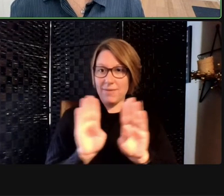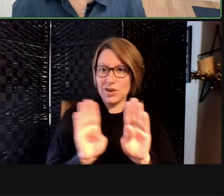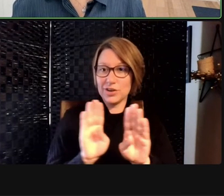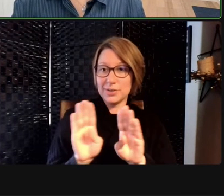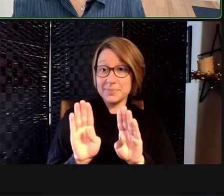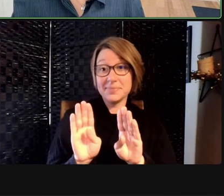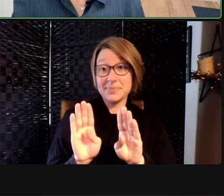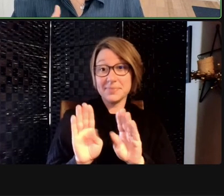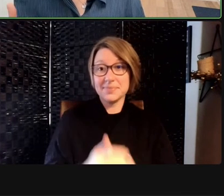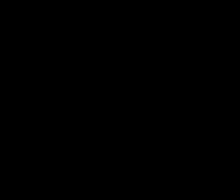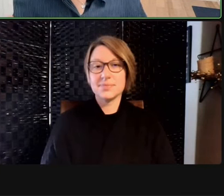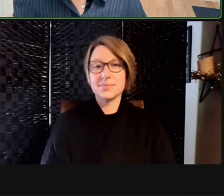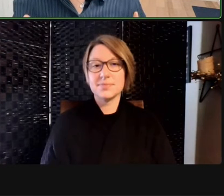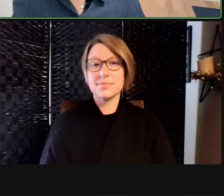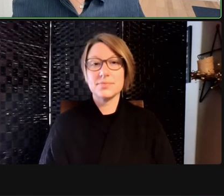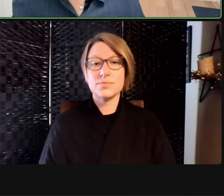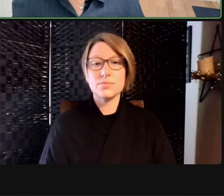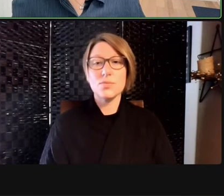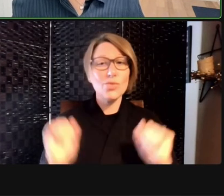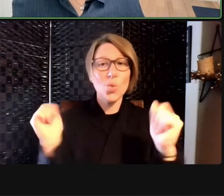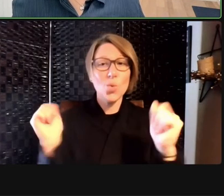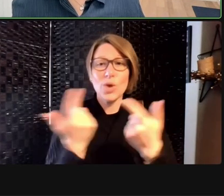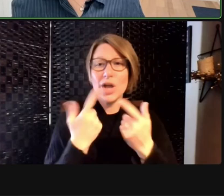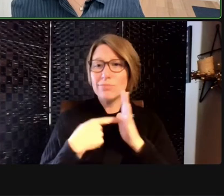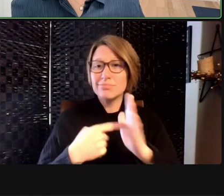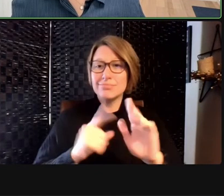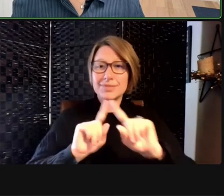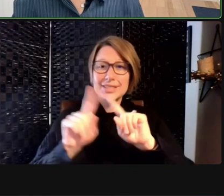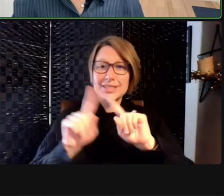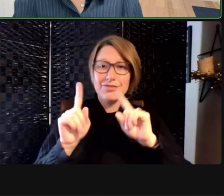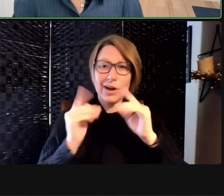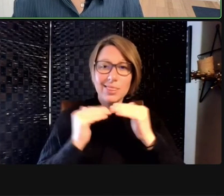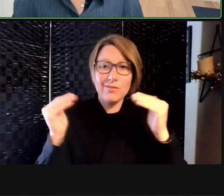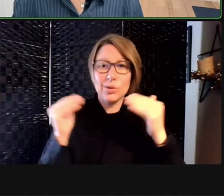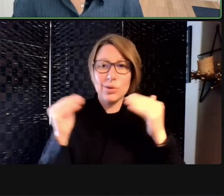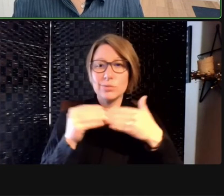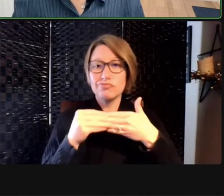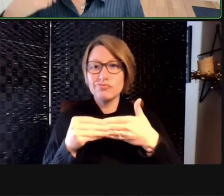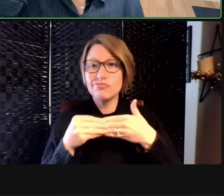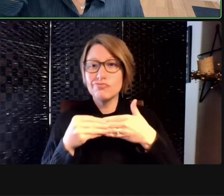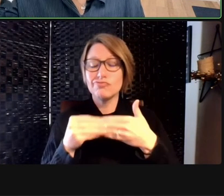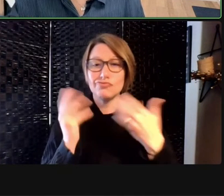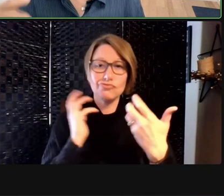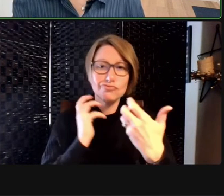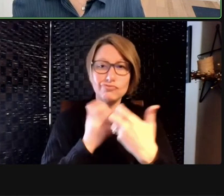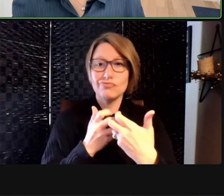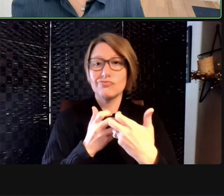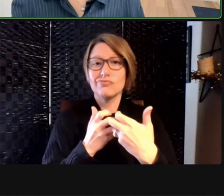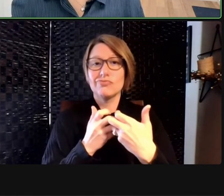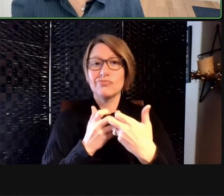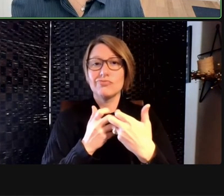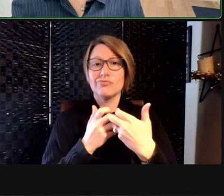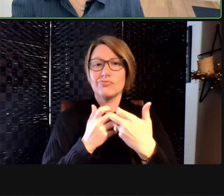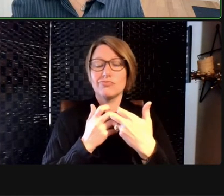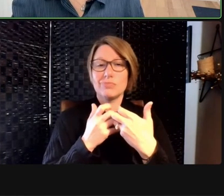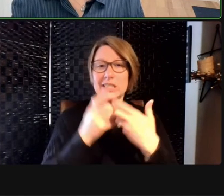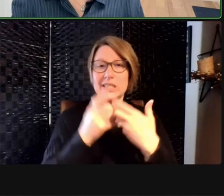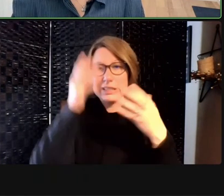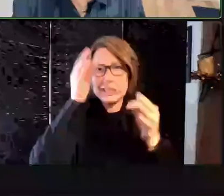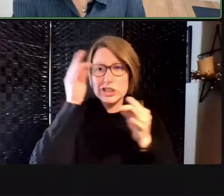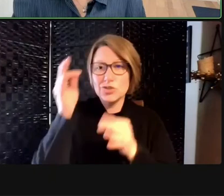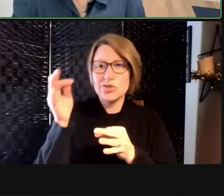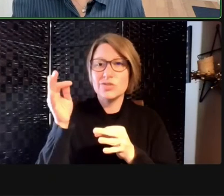all, demonstrate different levels of flexibility and adaptability and use of executive function,